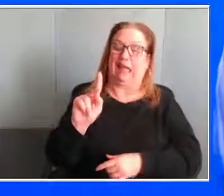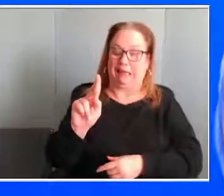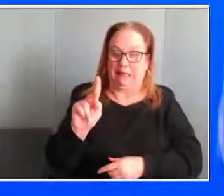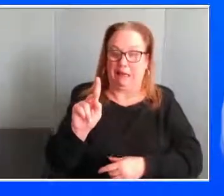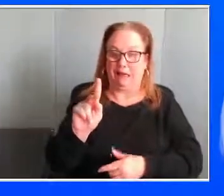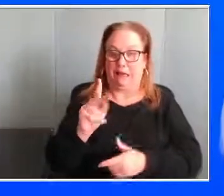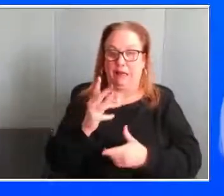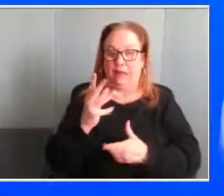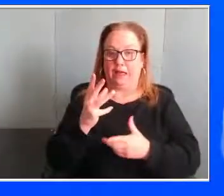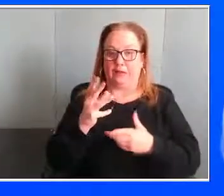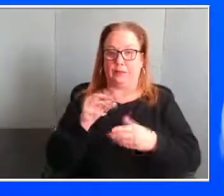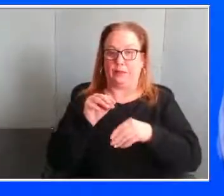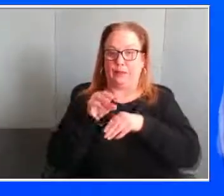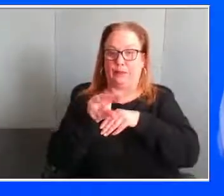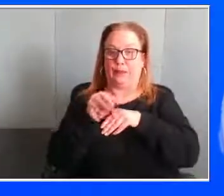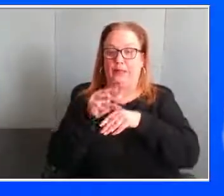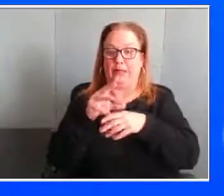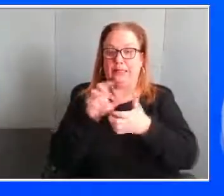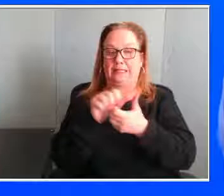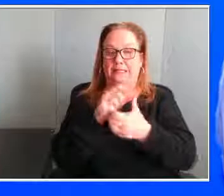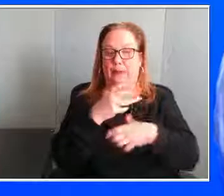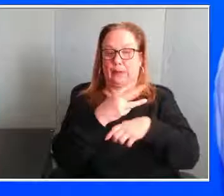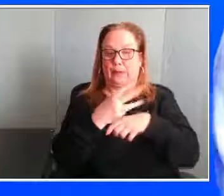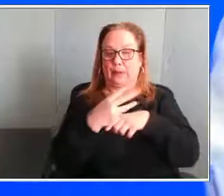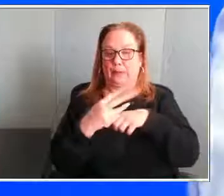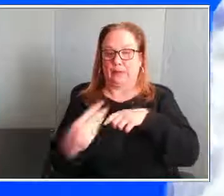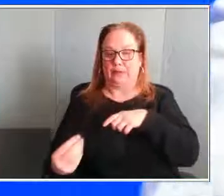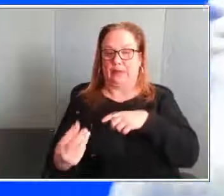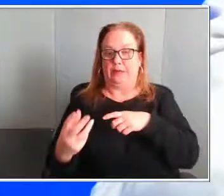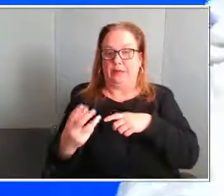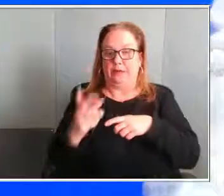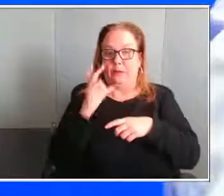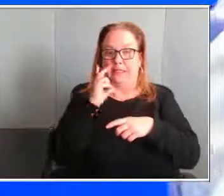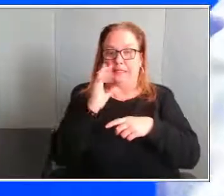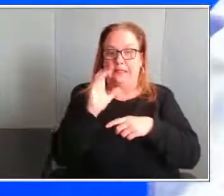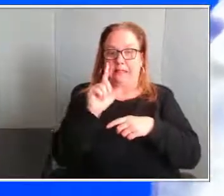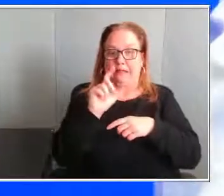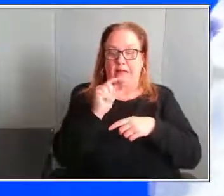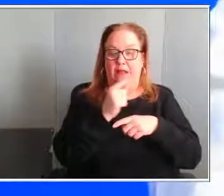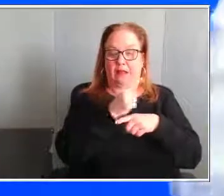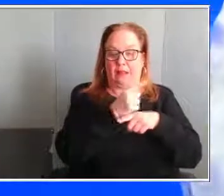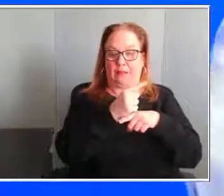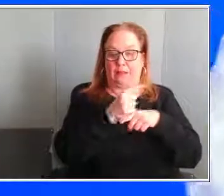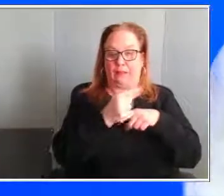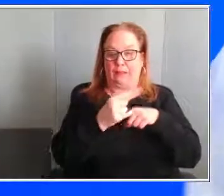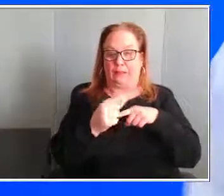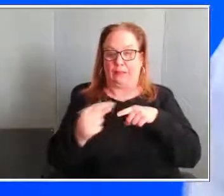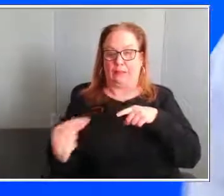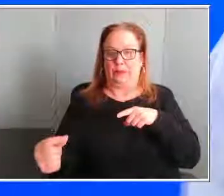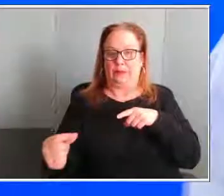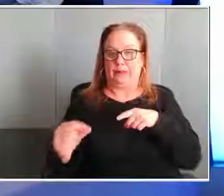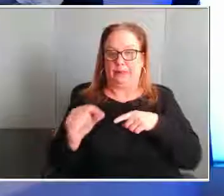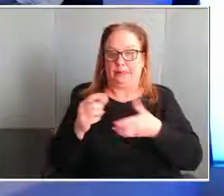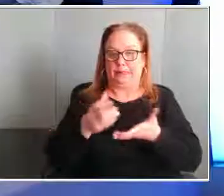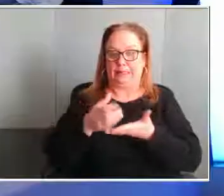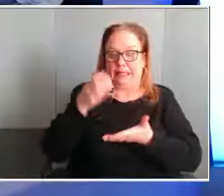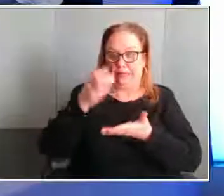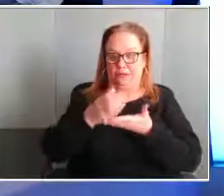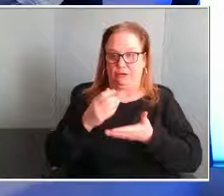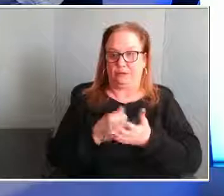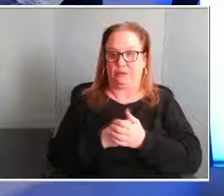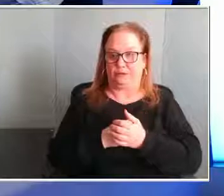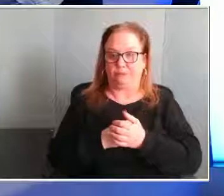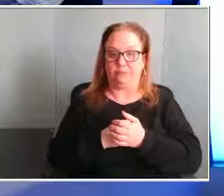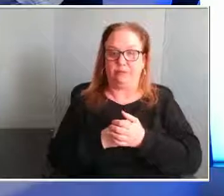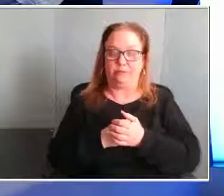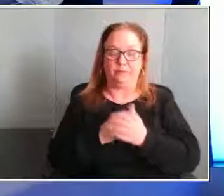continuous aspiration, and like I said, literally sucking it. We can actually sometimes see the clot coming out through the tubing into this canister. And is the goal